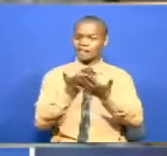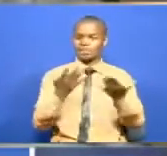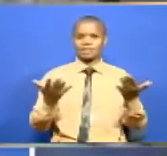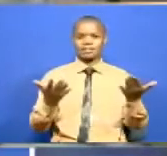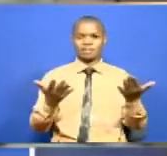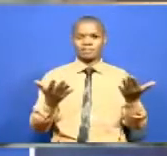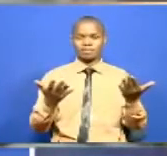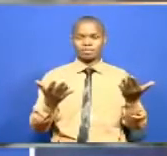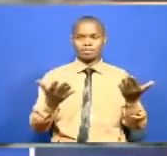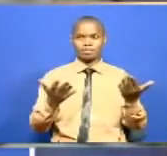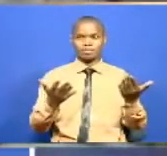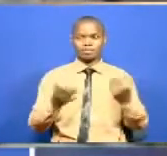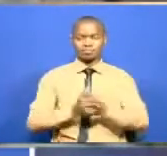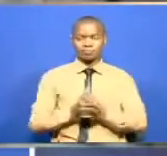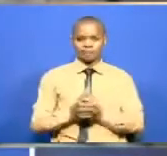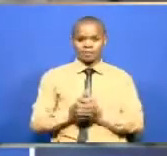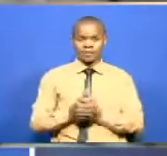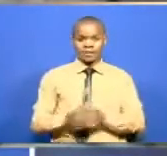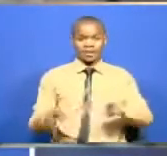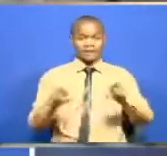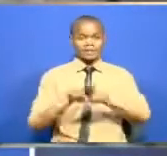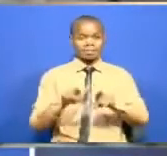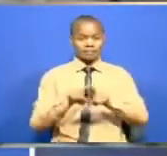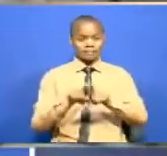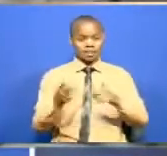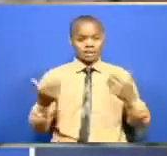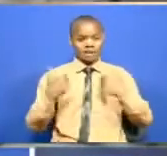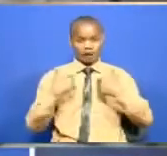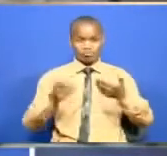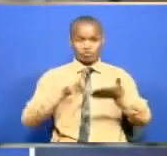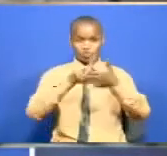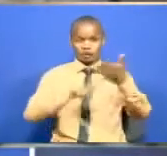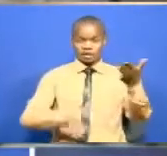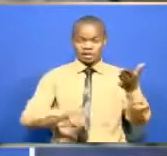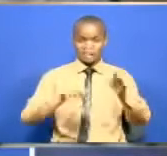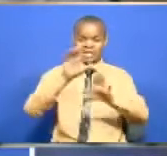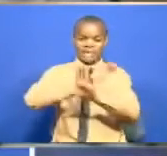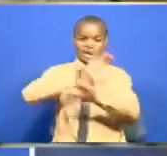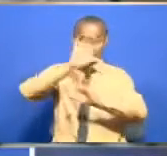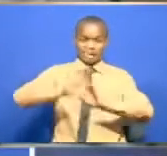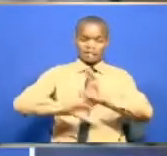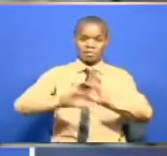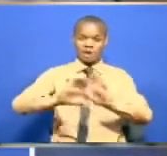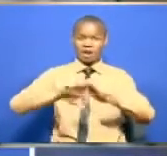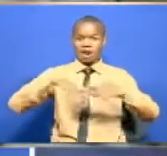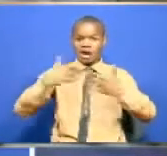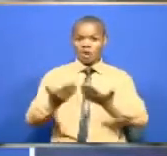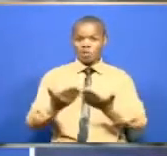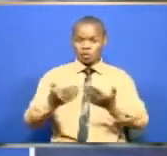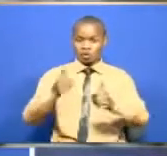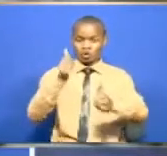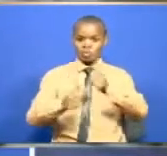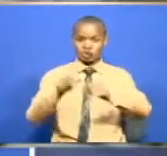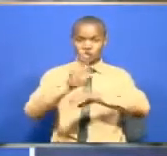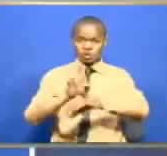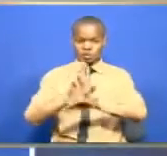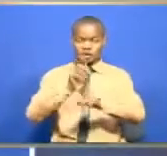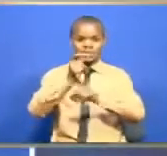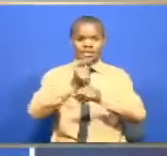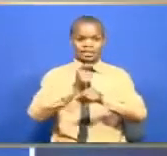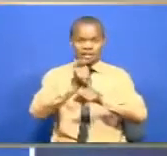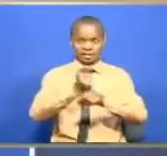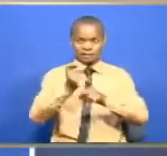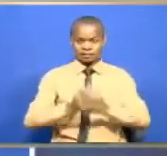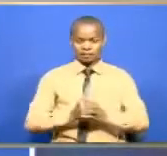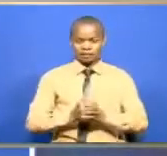and then 3, we'll also need to look at their curriculum that we use for training the principals.